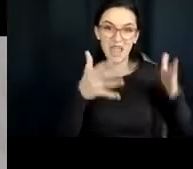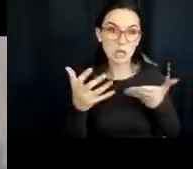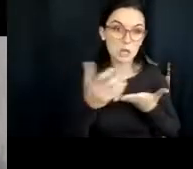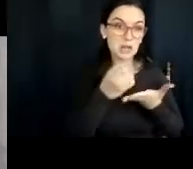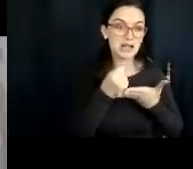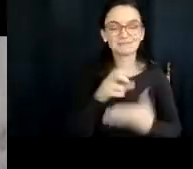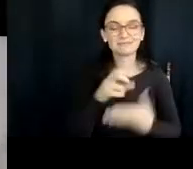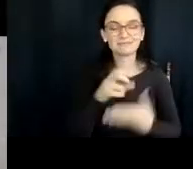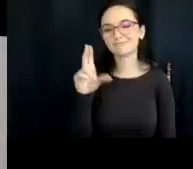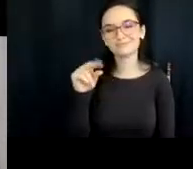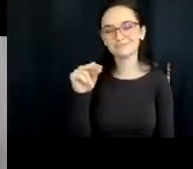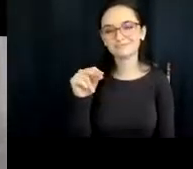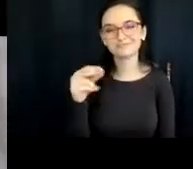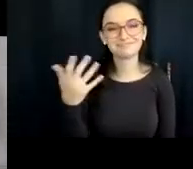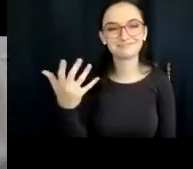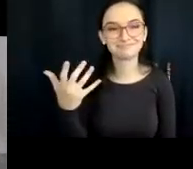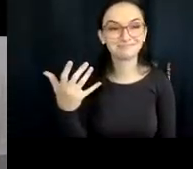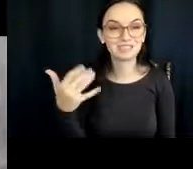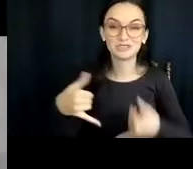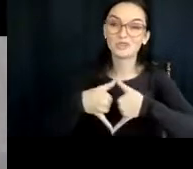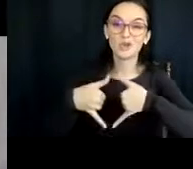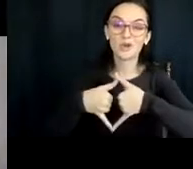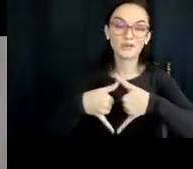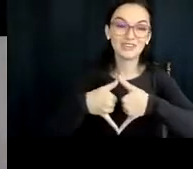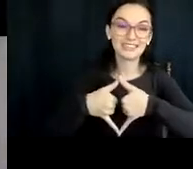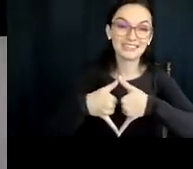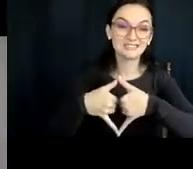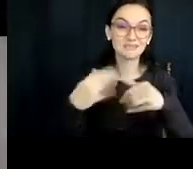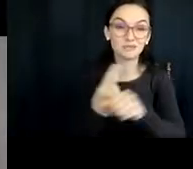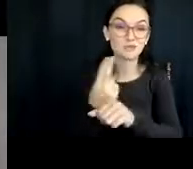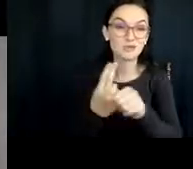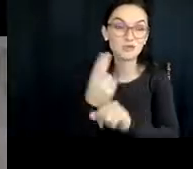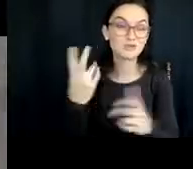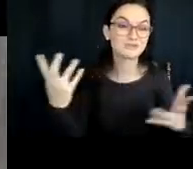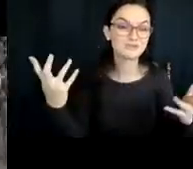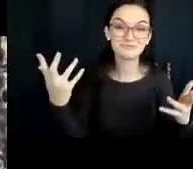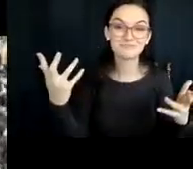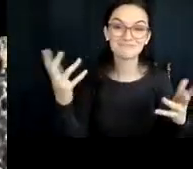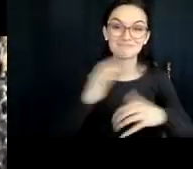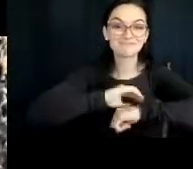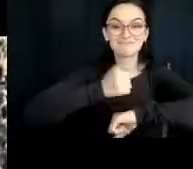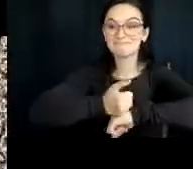artist used to put the piece together. But